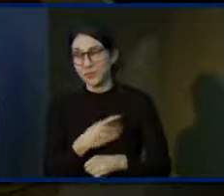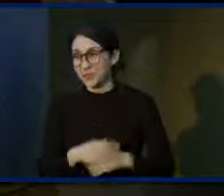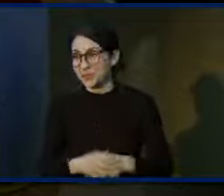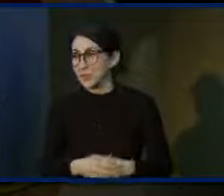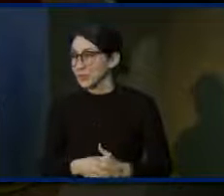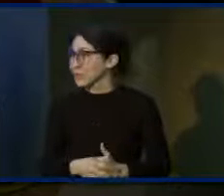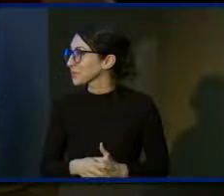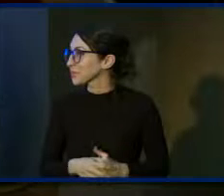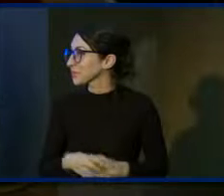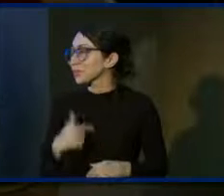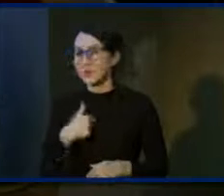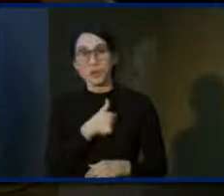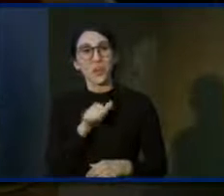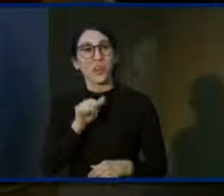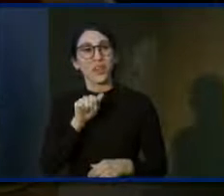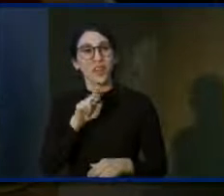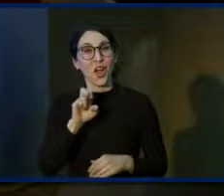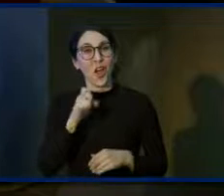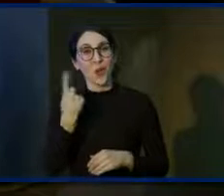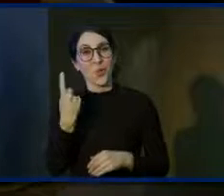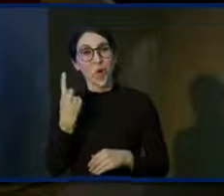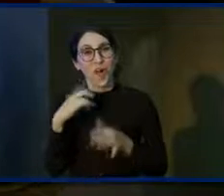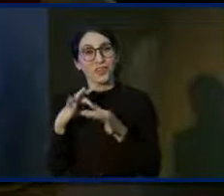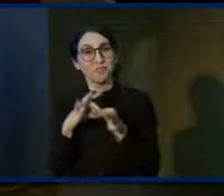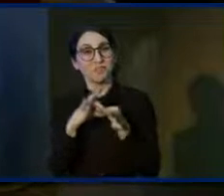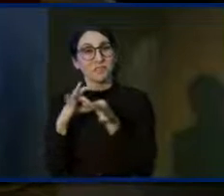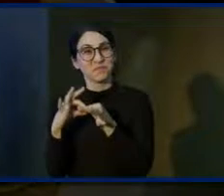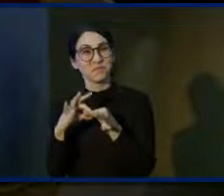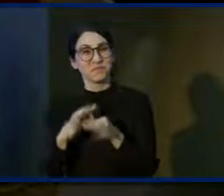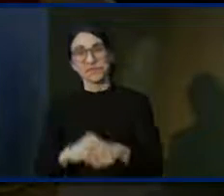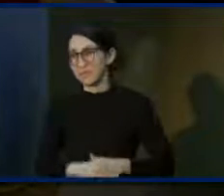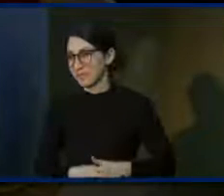We are one. Y'all don't know that song?